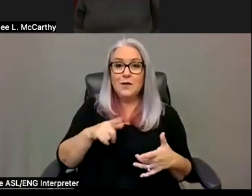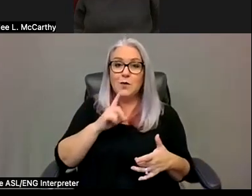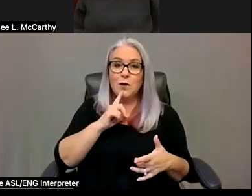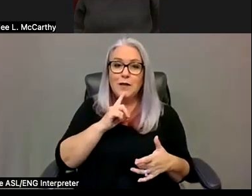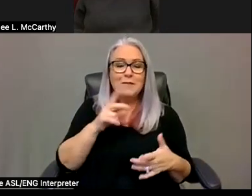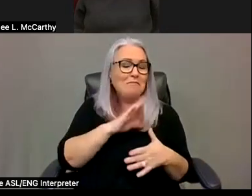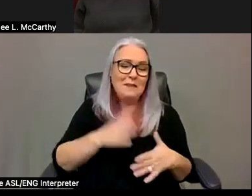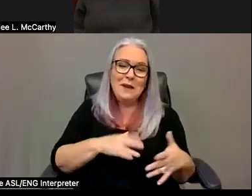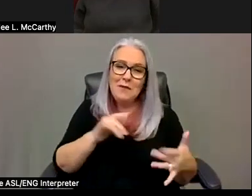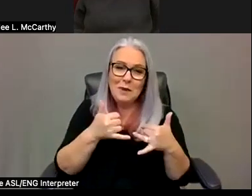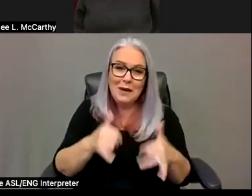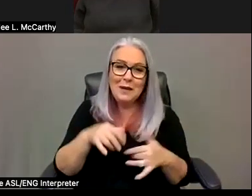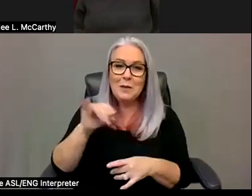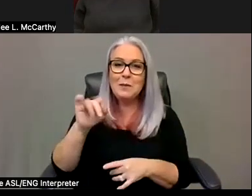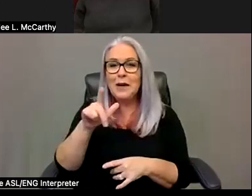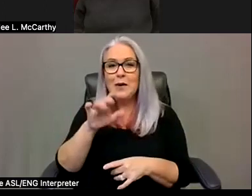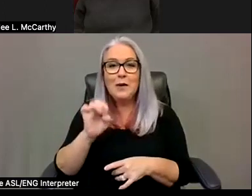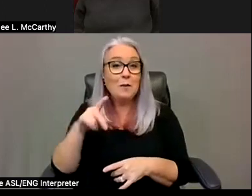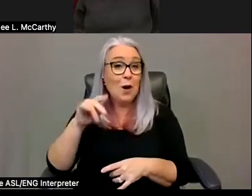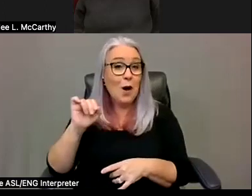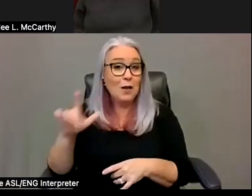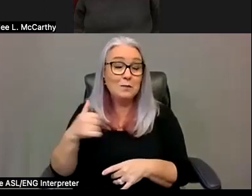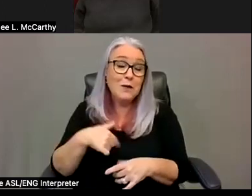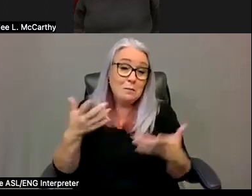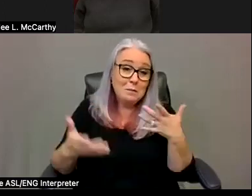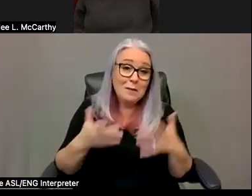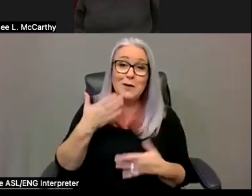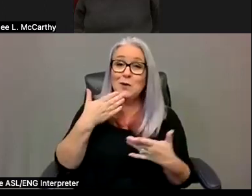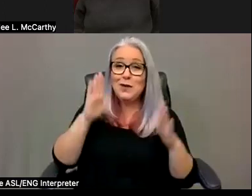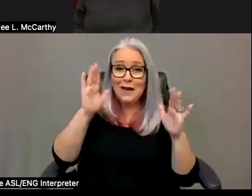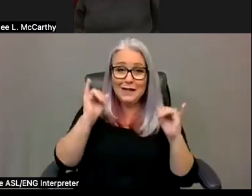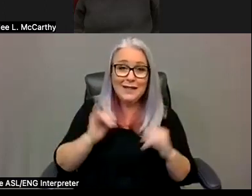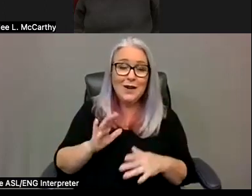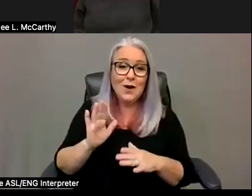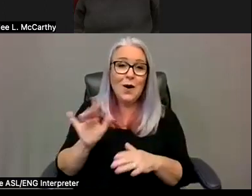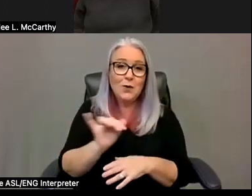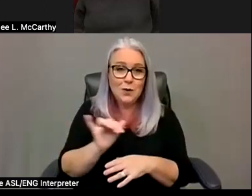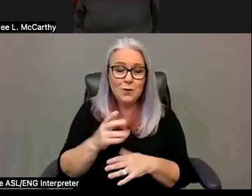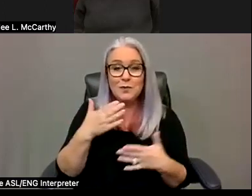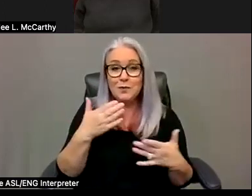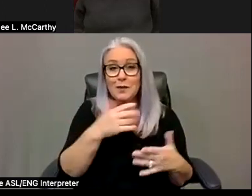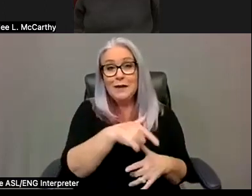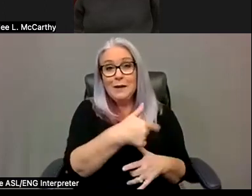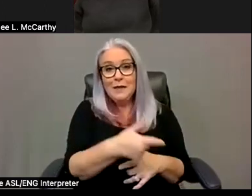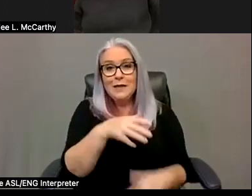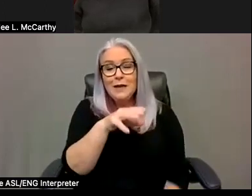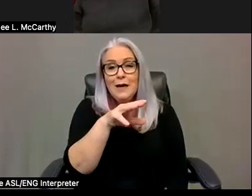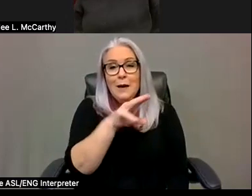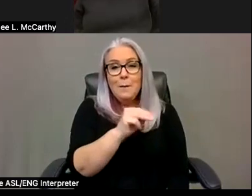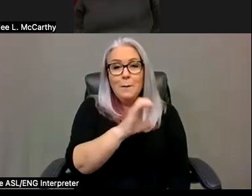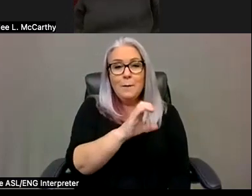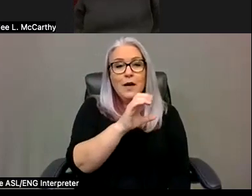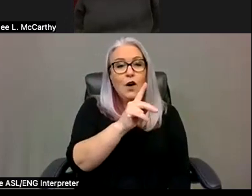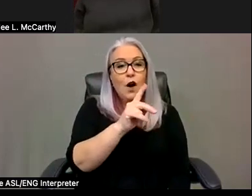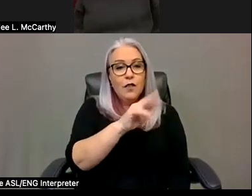pickleball, but I'm sure they'd be fitting down there really well as well. Thank you. Ms. McCarthy. Thank